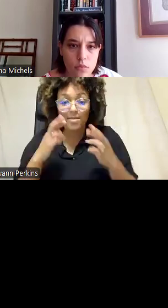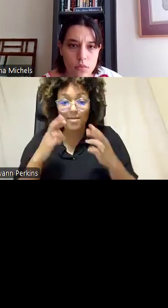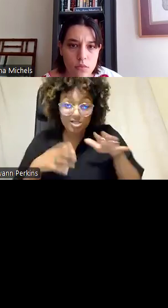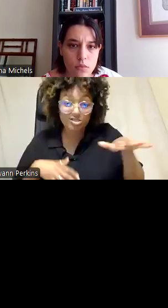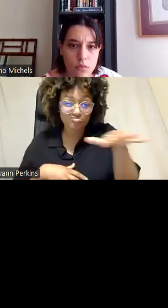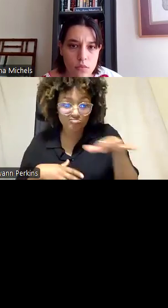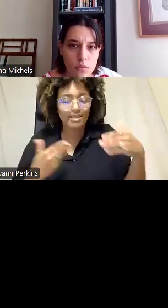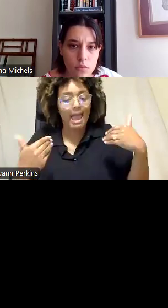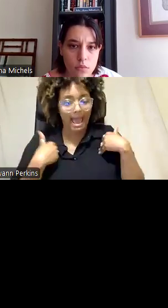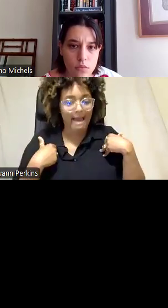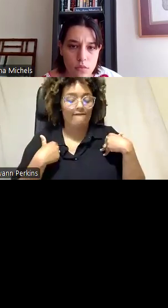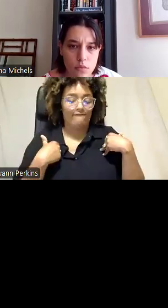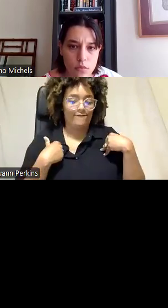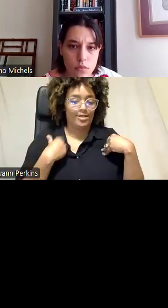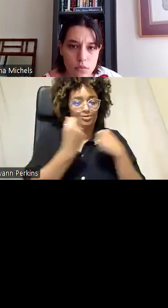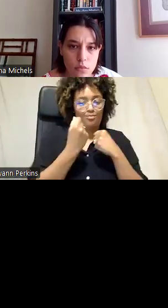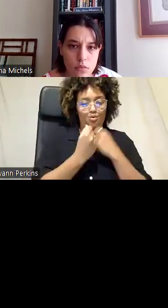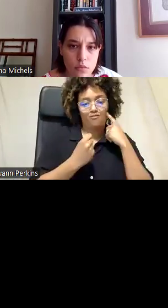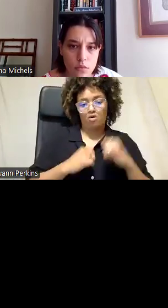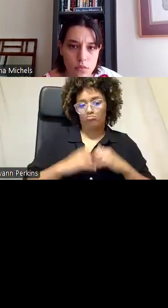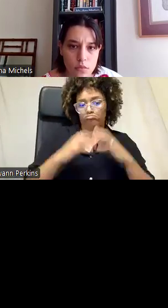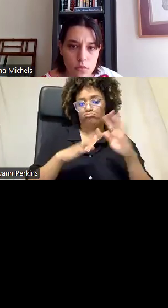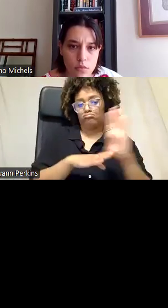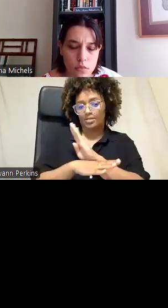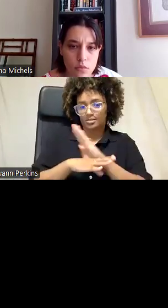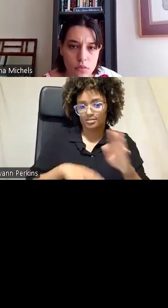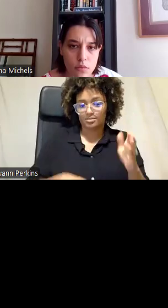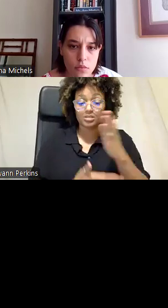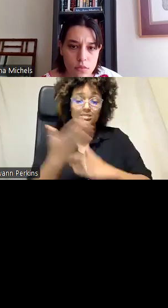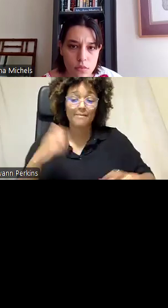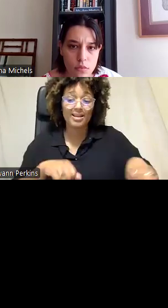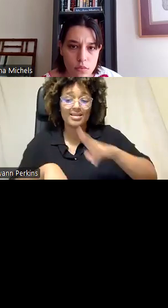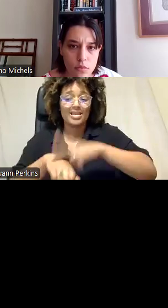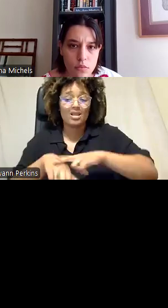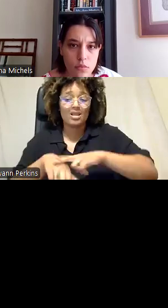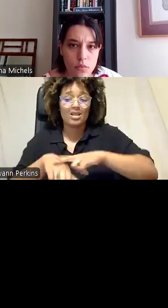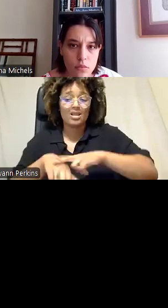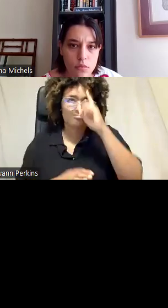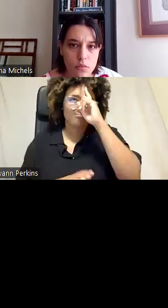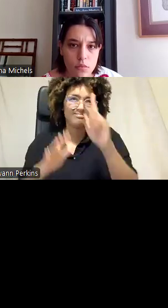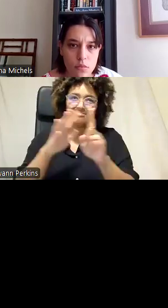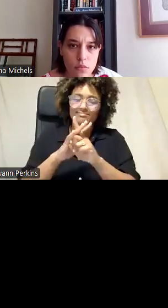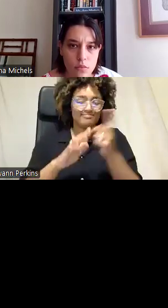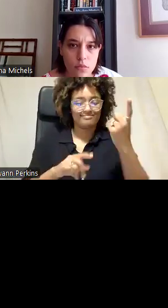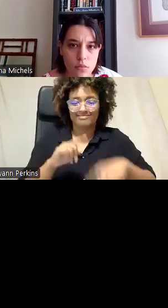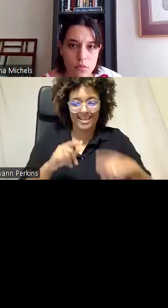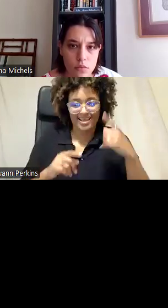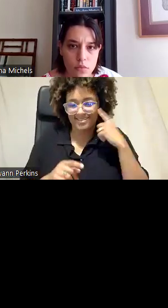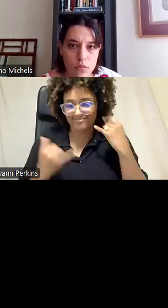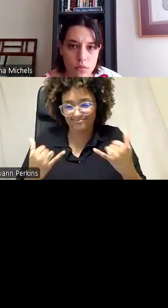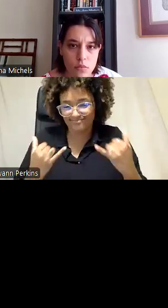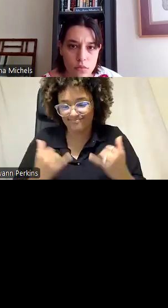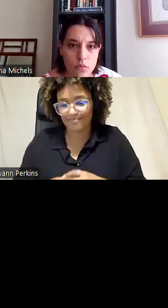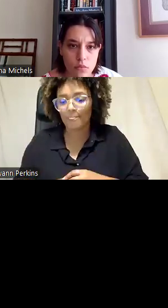may do that. I have heard of some national organizations that are doing that, but nothing that's like coming to mind right off the top of my head. I think those